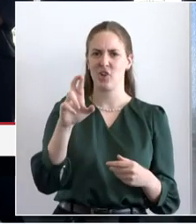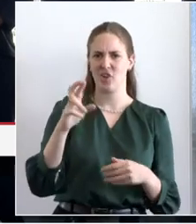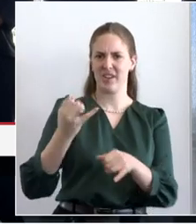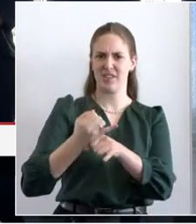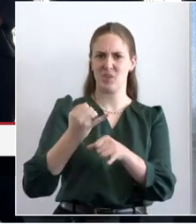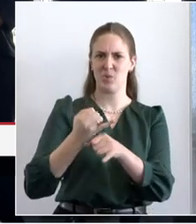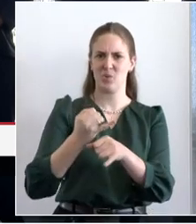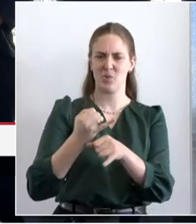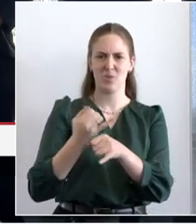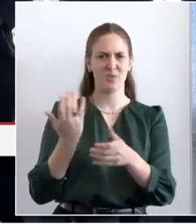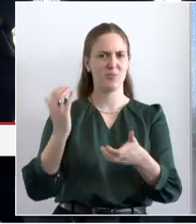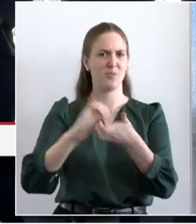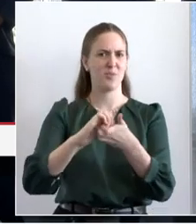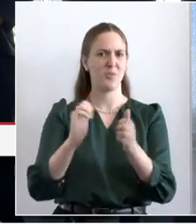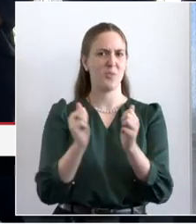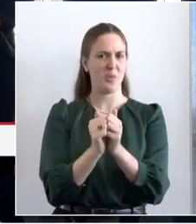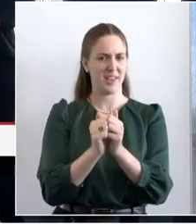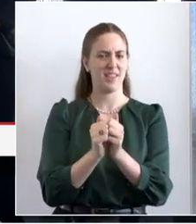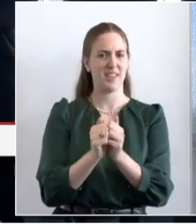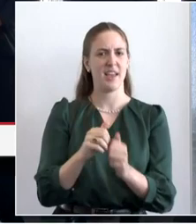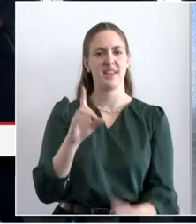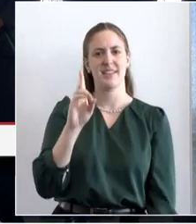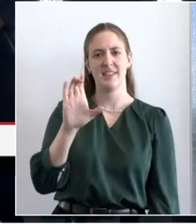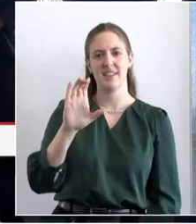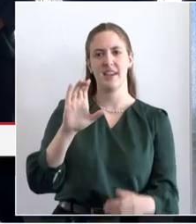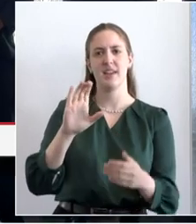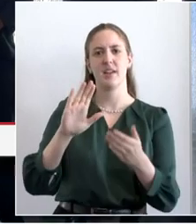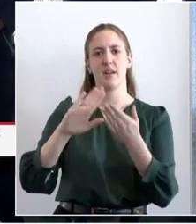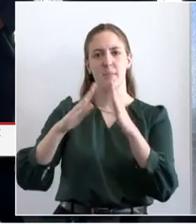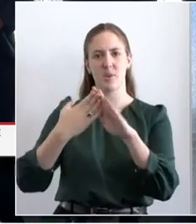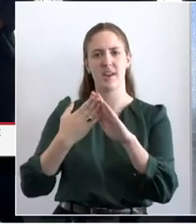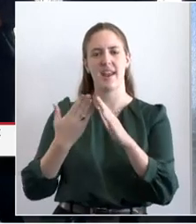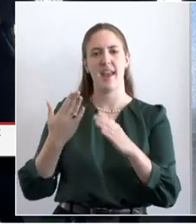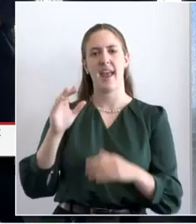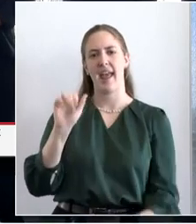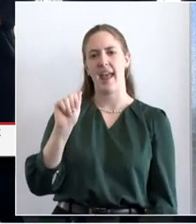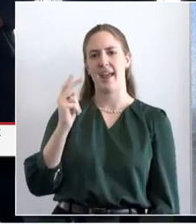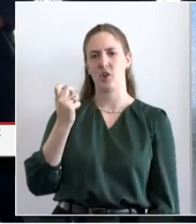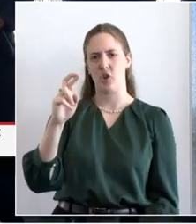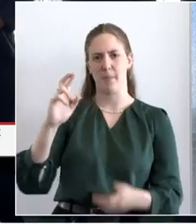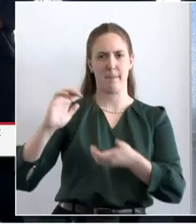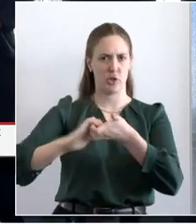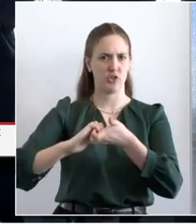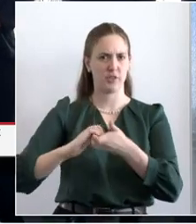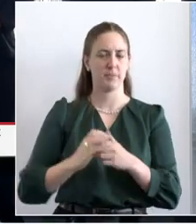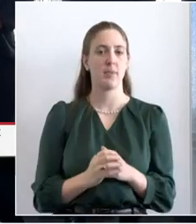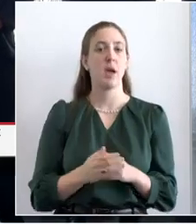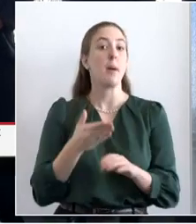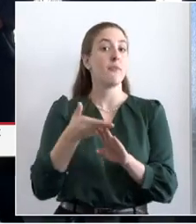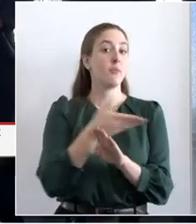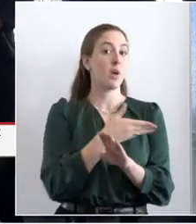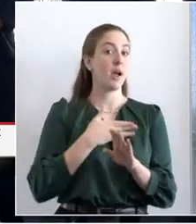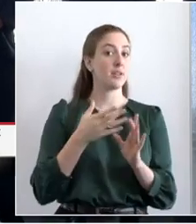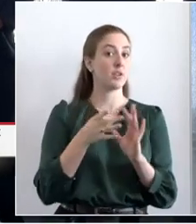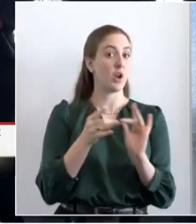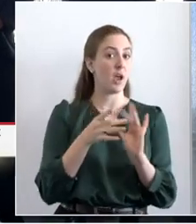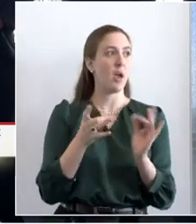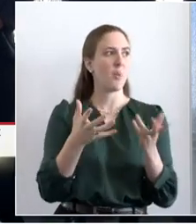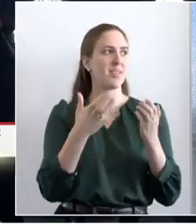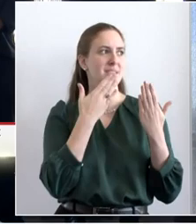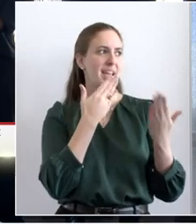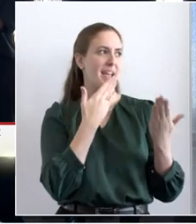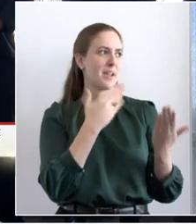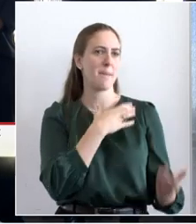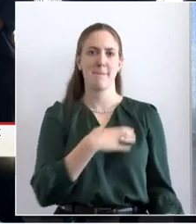working with DC Community Anchor Partnership. Before I get started and talk about anything, I want to first of all thank Mayor